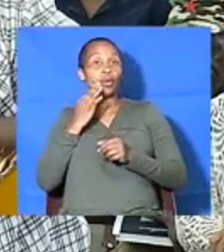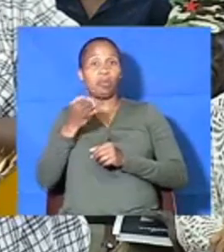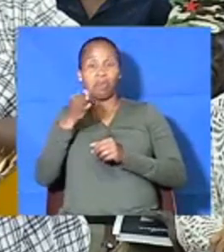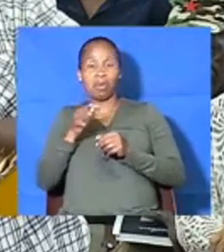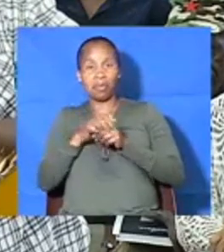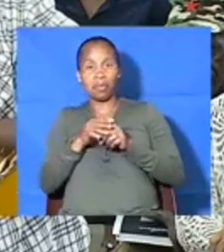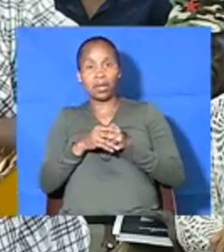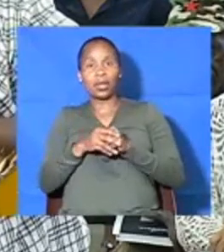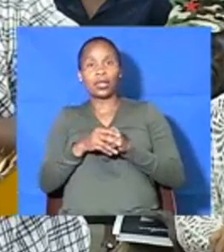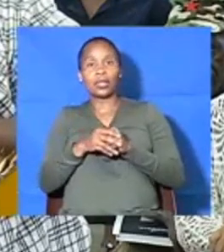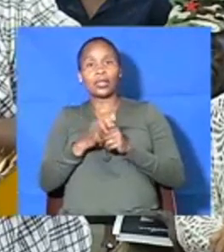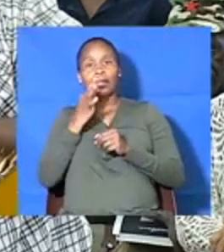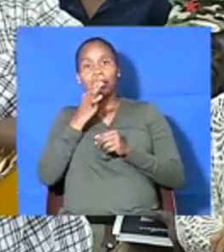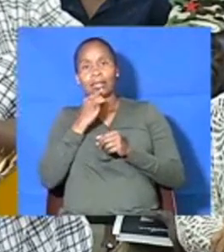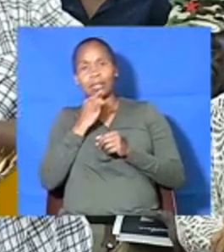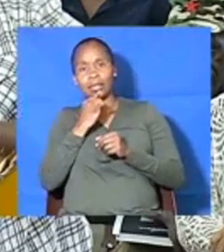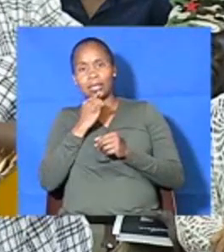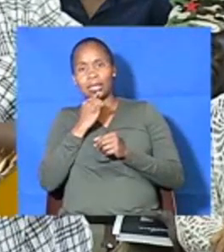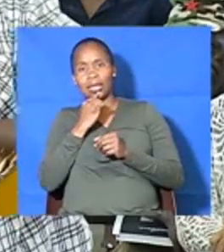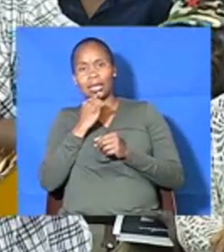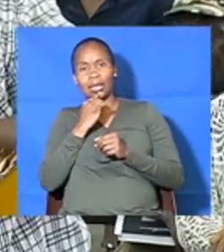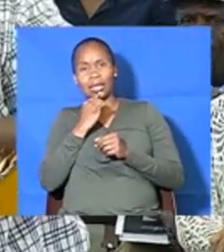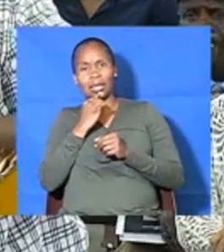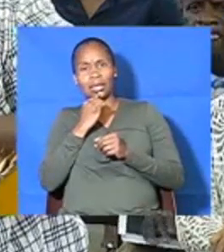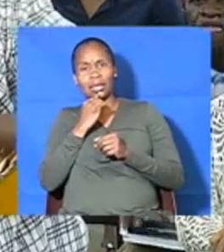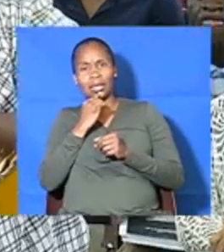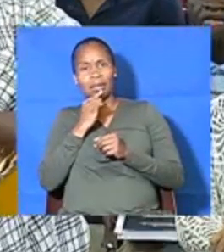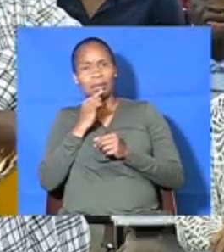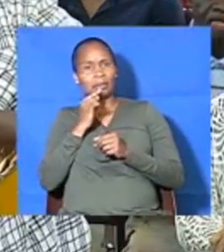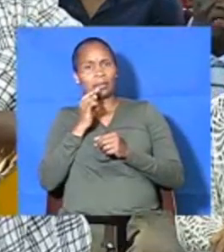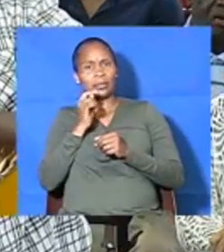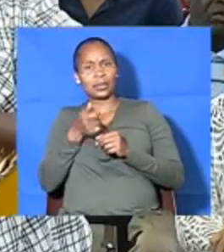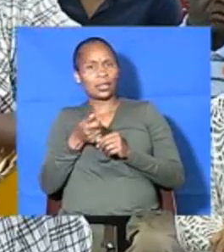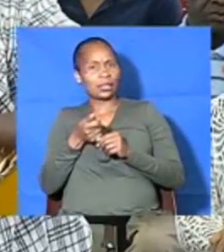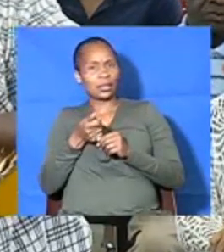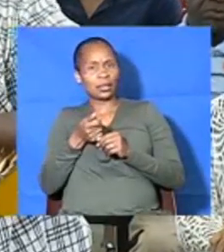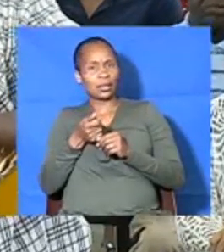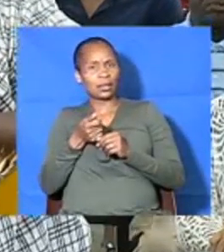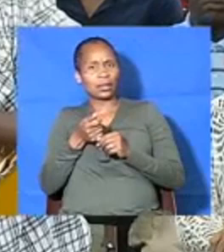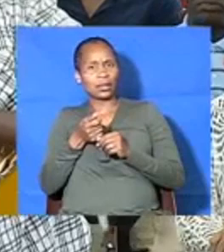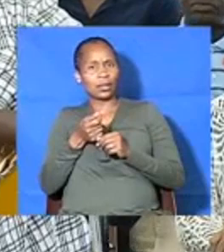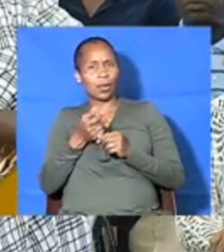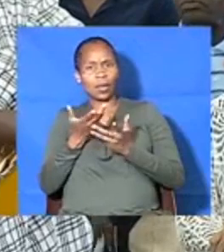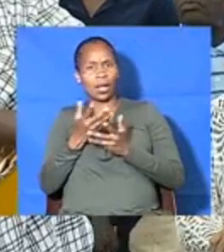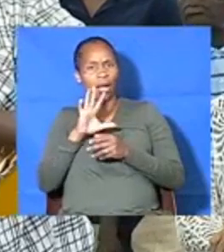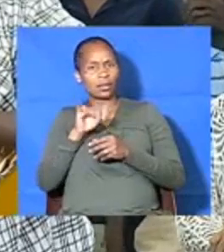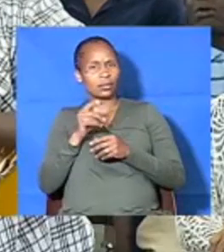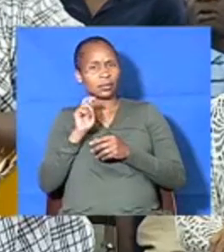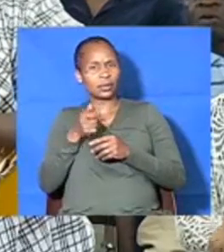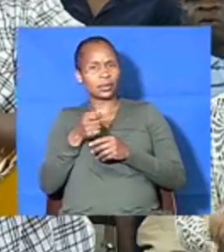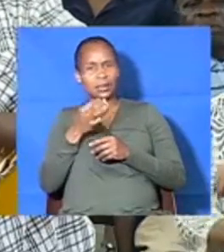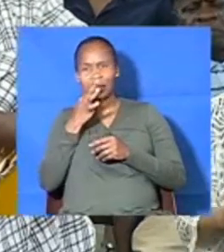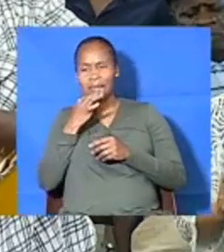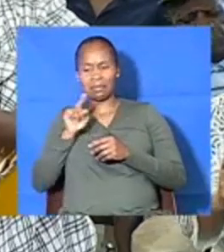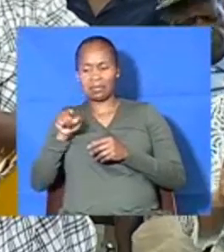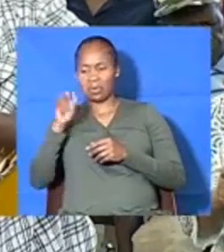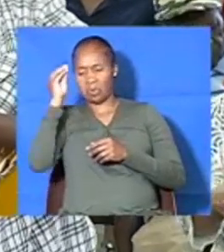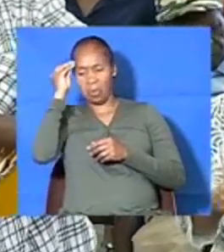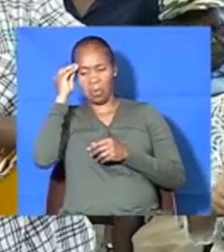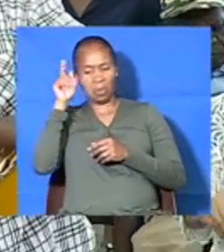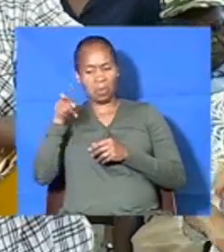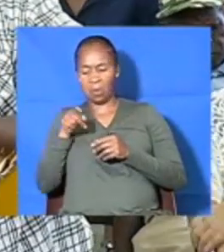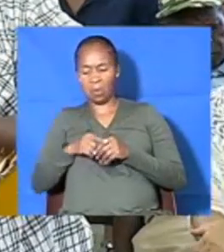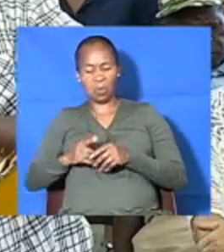But I'm aware that those who are benefiting out of the exorbitant medical services will oppose